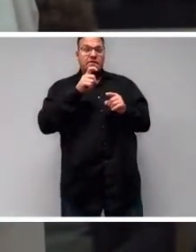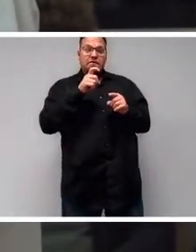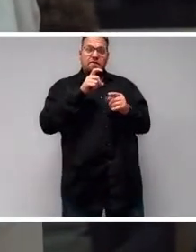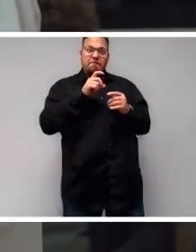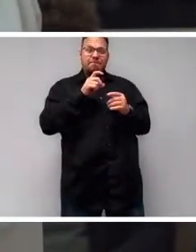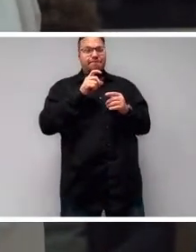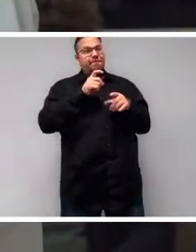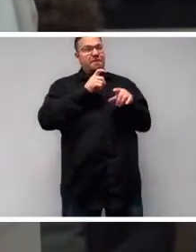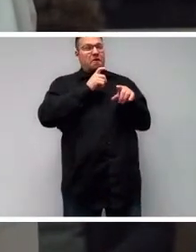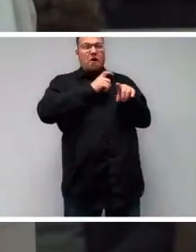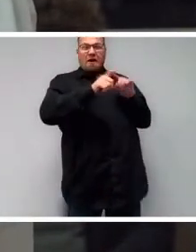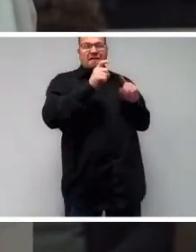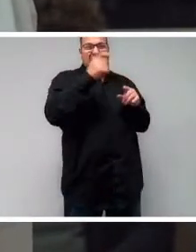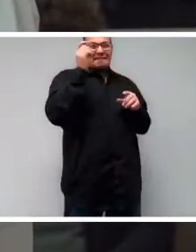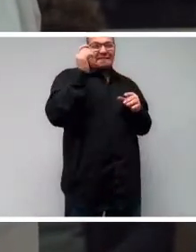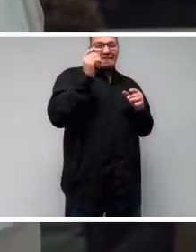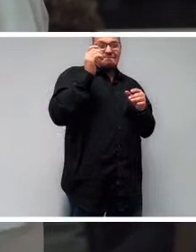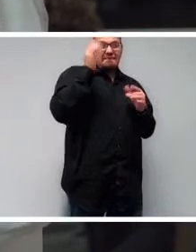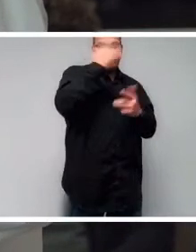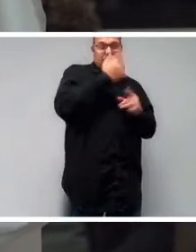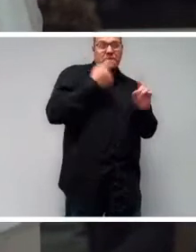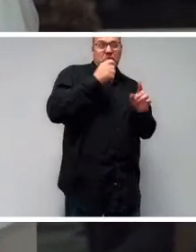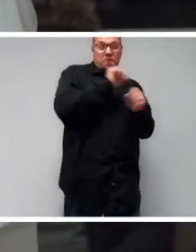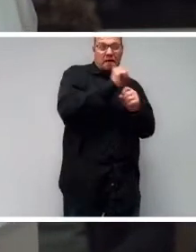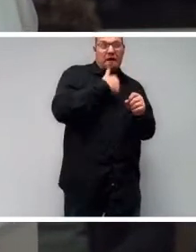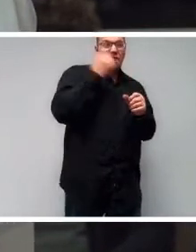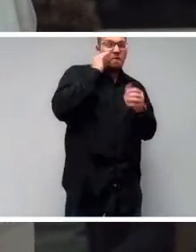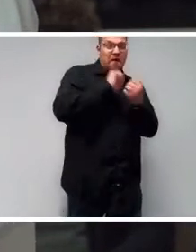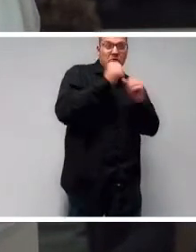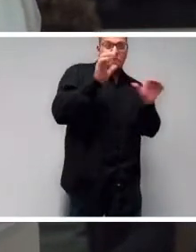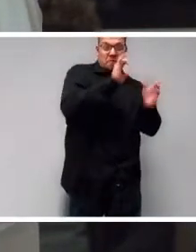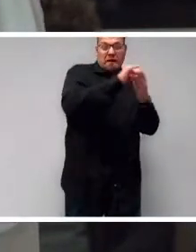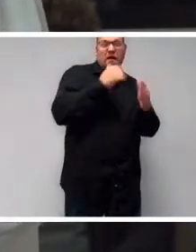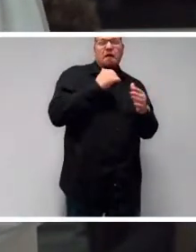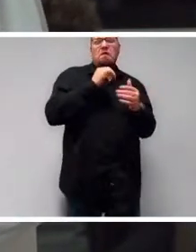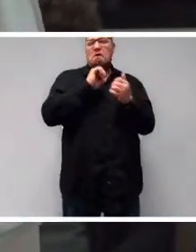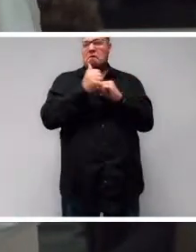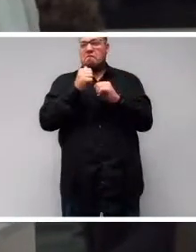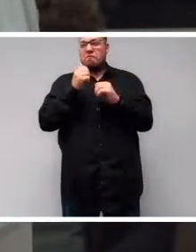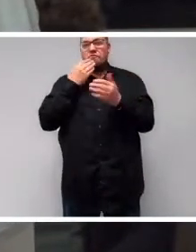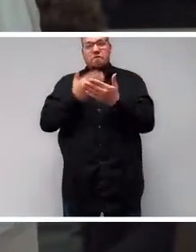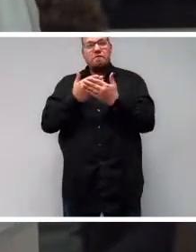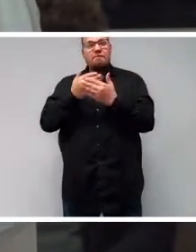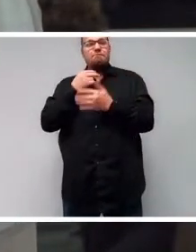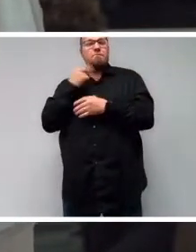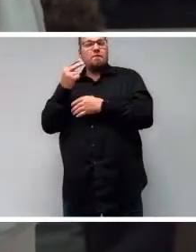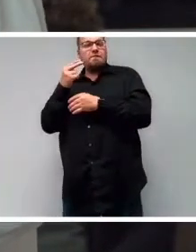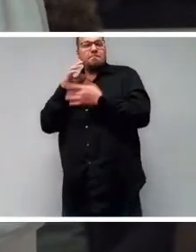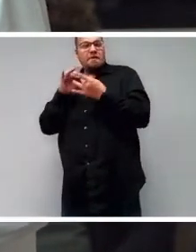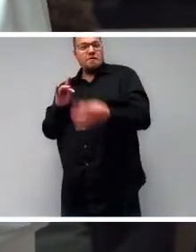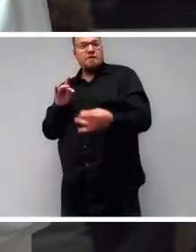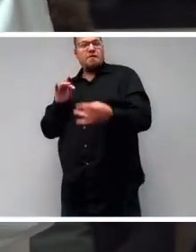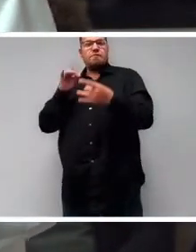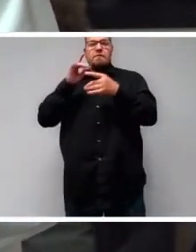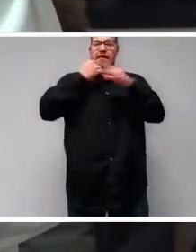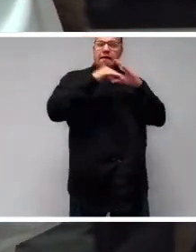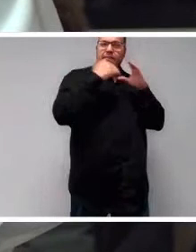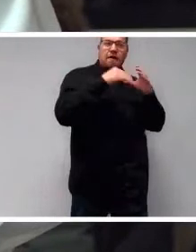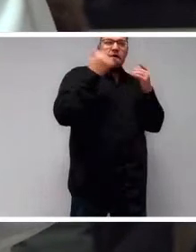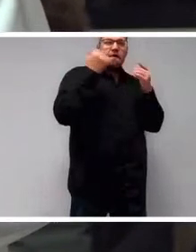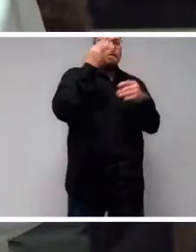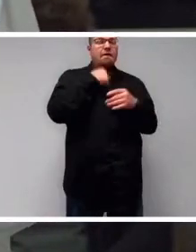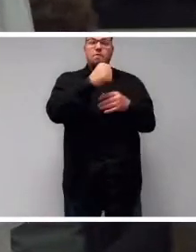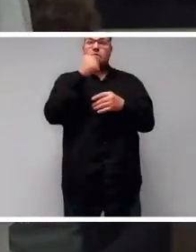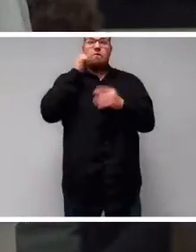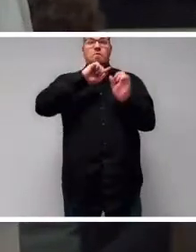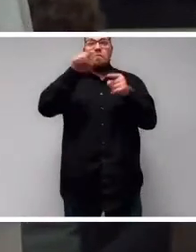that, how to leave a good voicemail, how to write a professional email when I'm not going to be at work, when I'm going to be late. And I know the professional skills